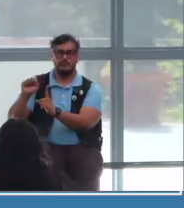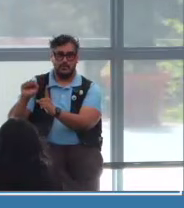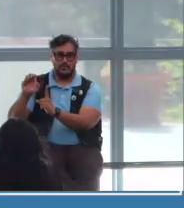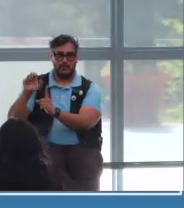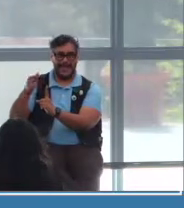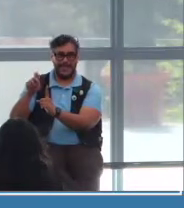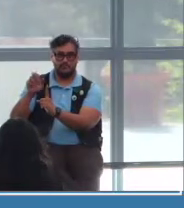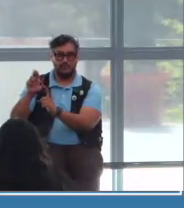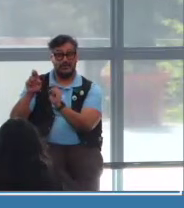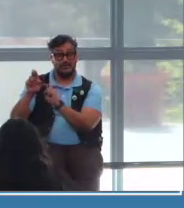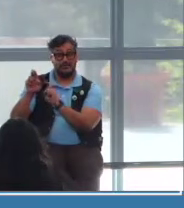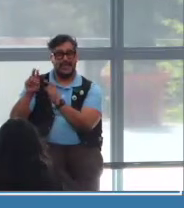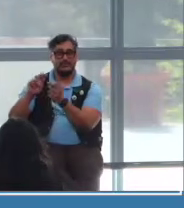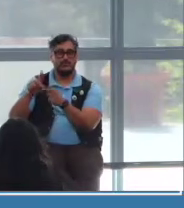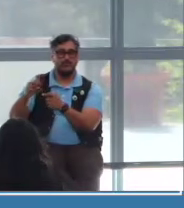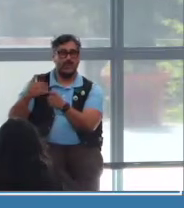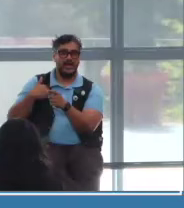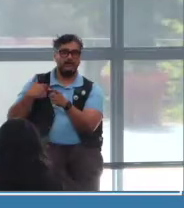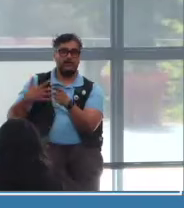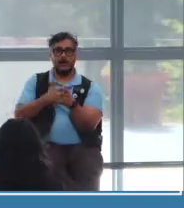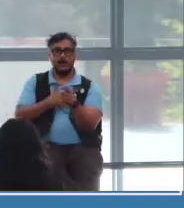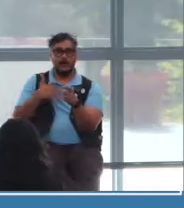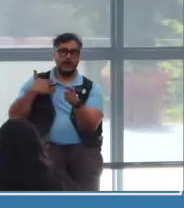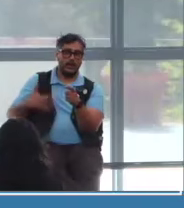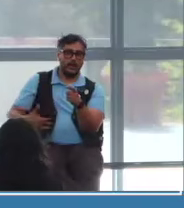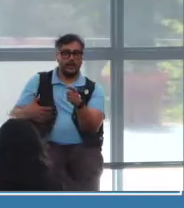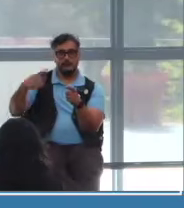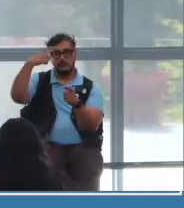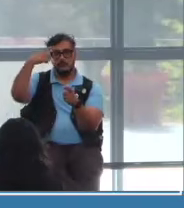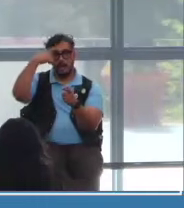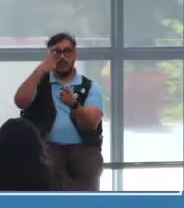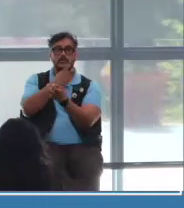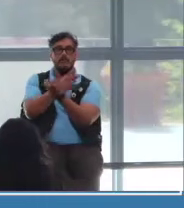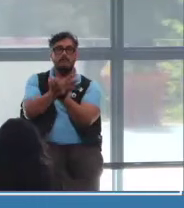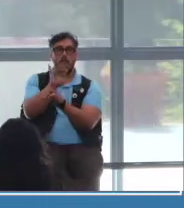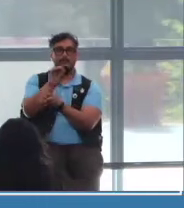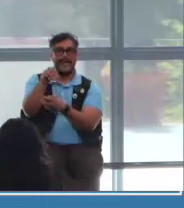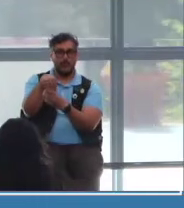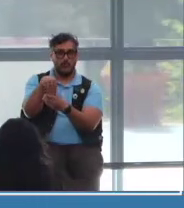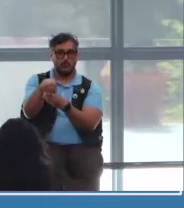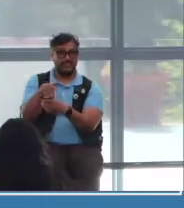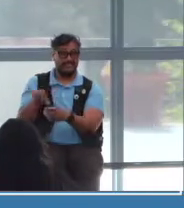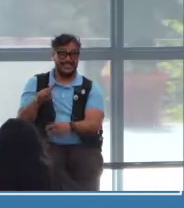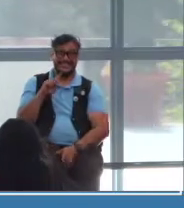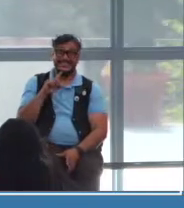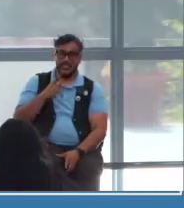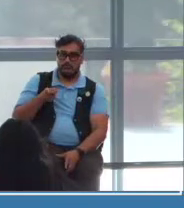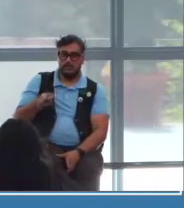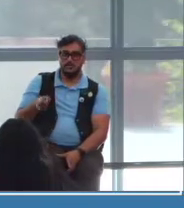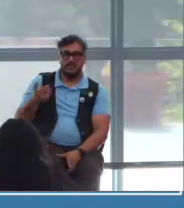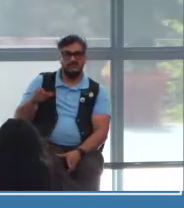Extraglandular Sjogren's is when you have heart, lung, kidney, liver, brain, or bone marrow involvement, and that is serious, and that's seen